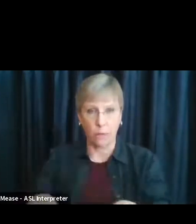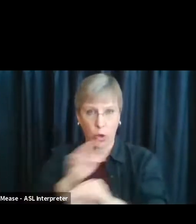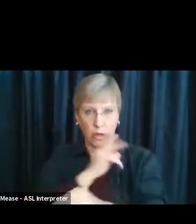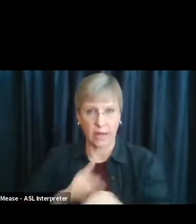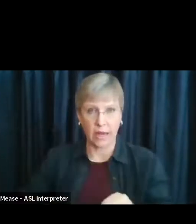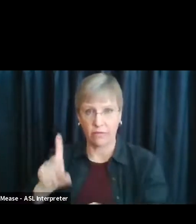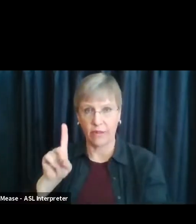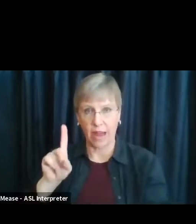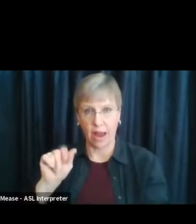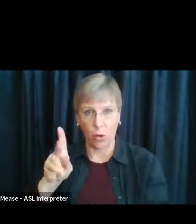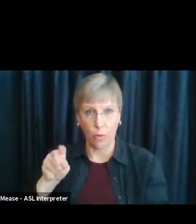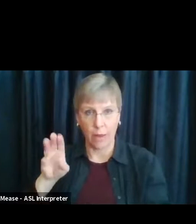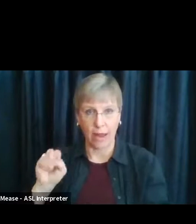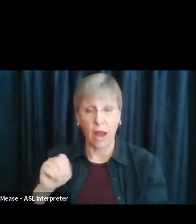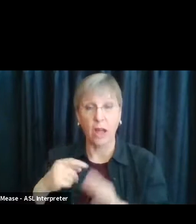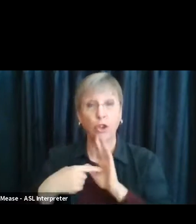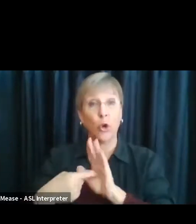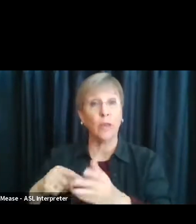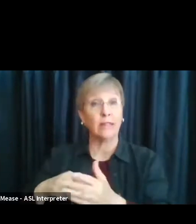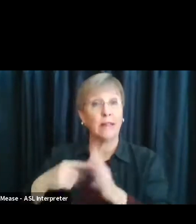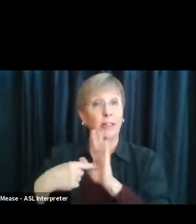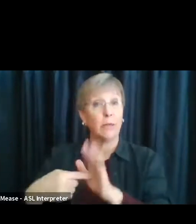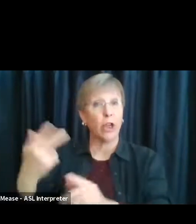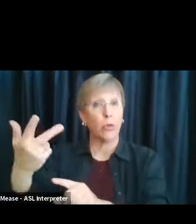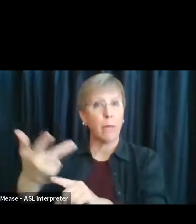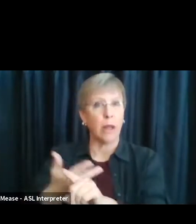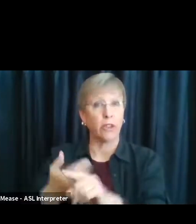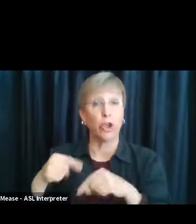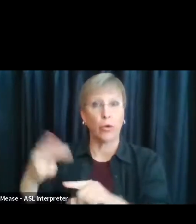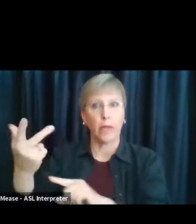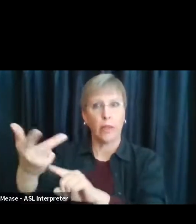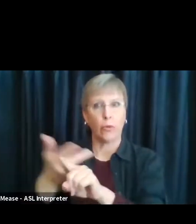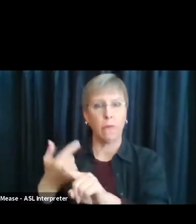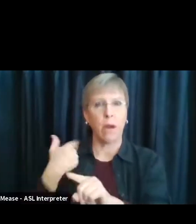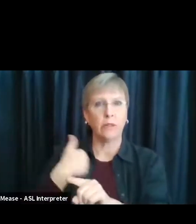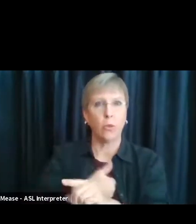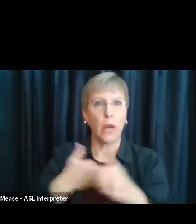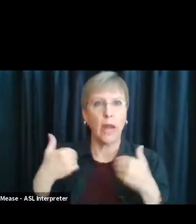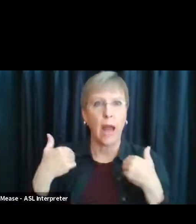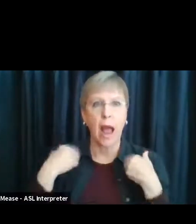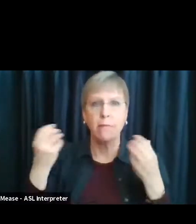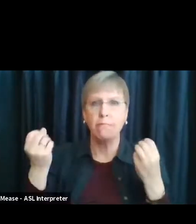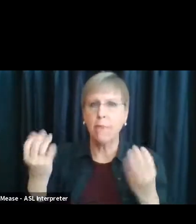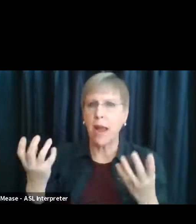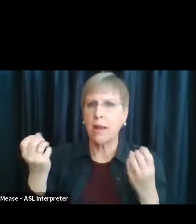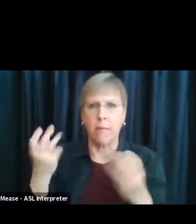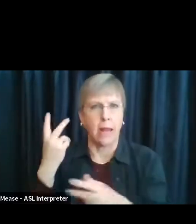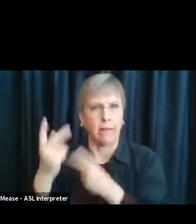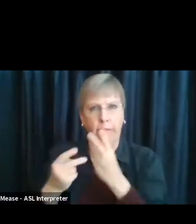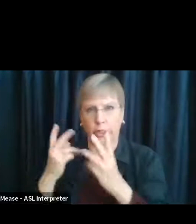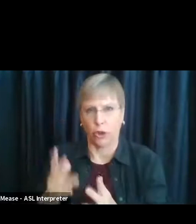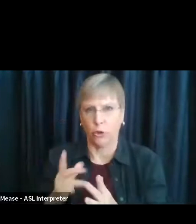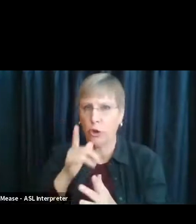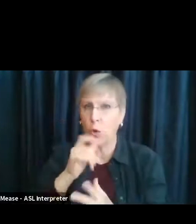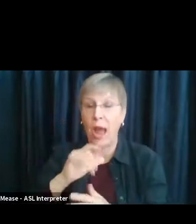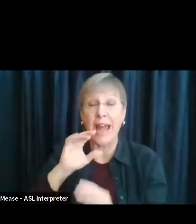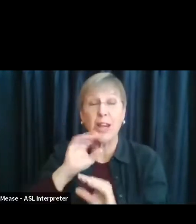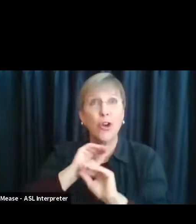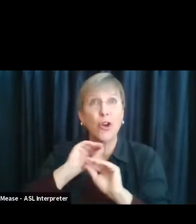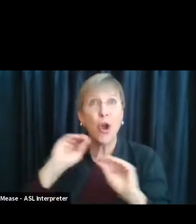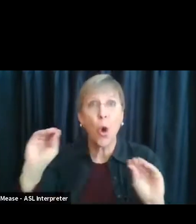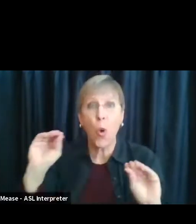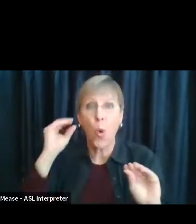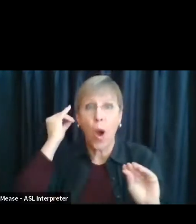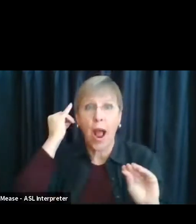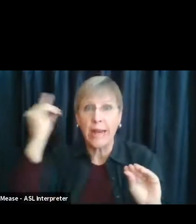showed this exhibition for 3 months. During those 3 months, we had many visitors who had no